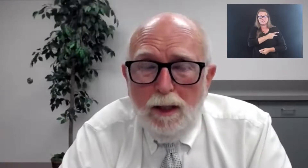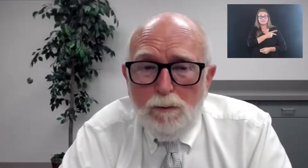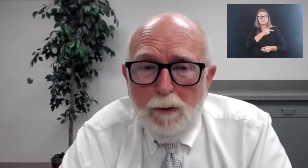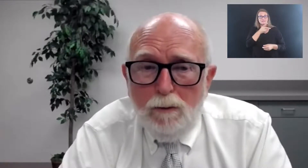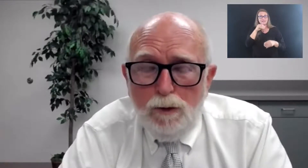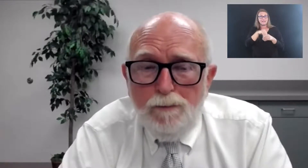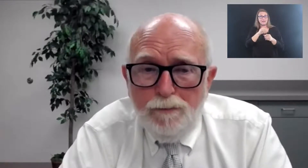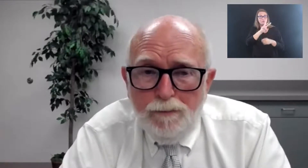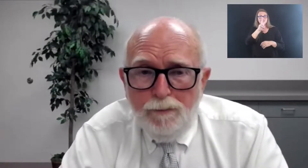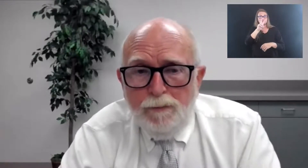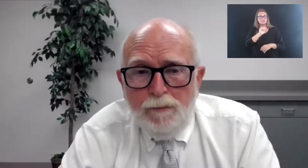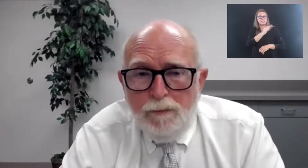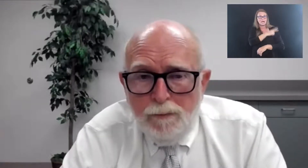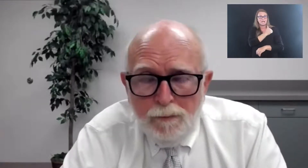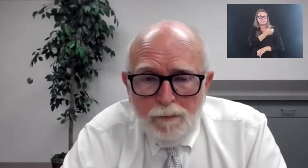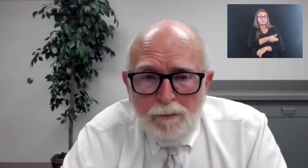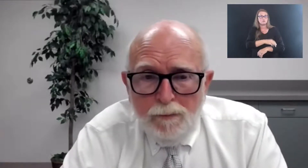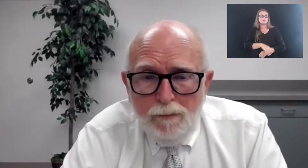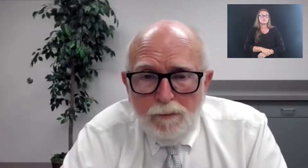Virginia hospitals.